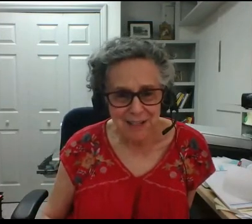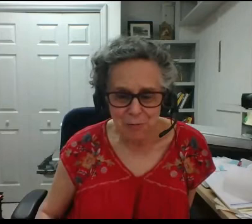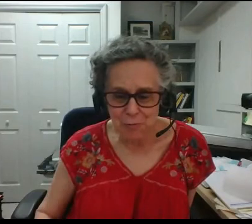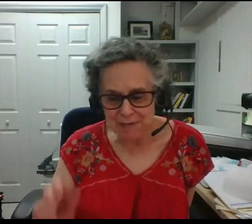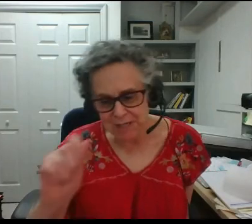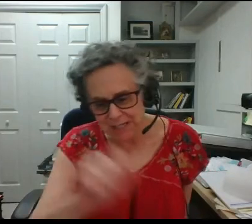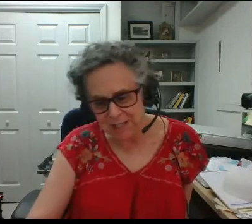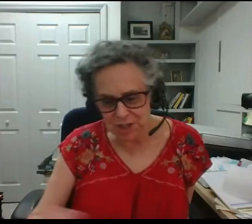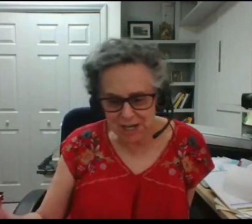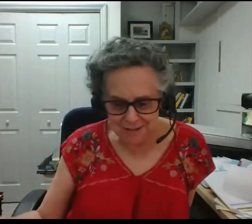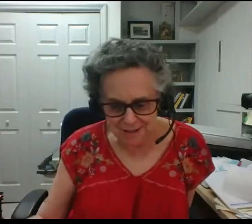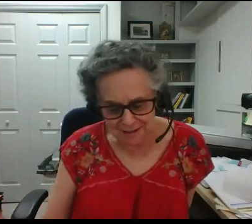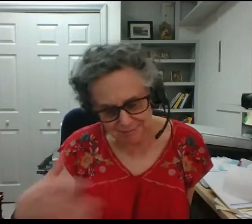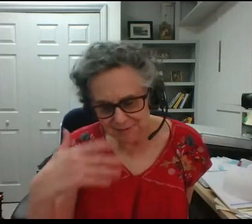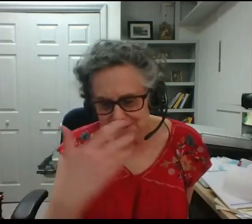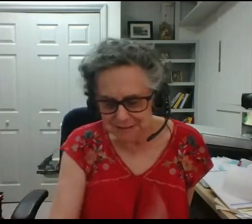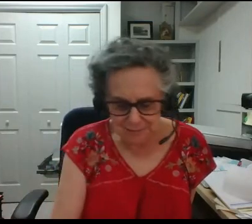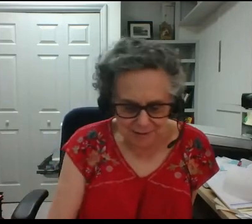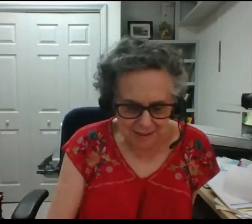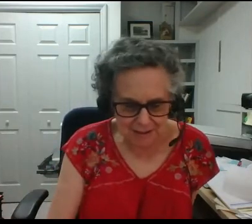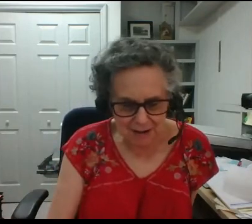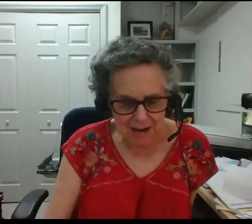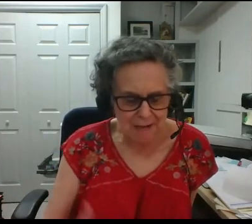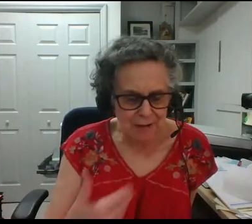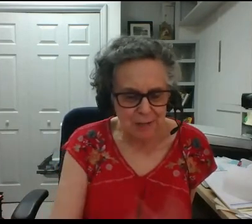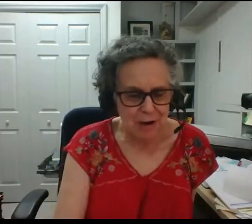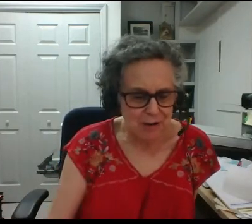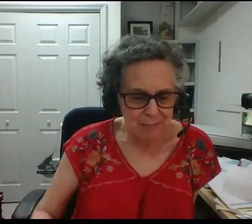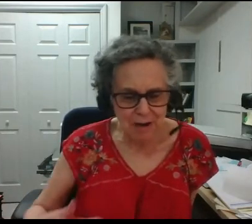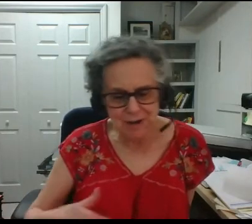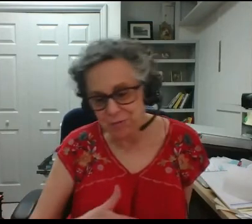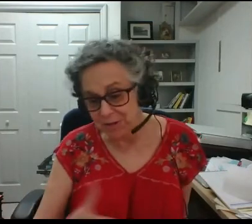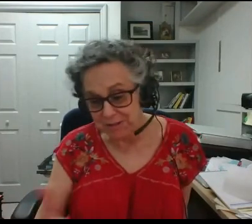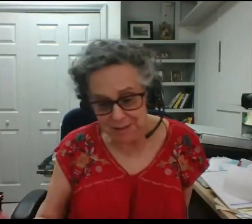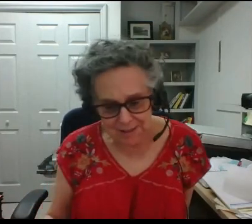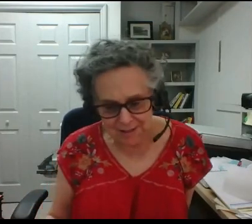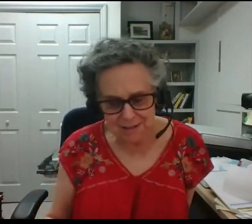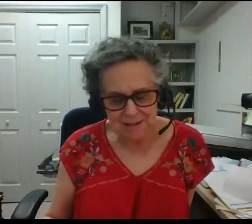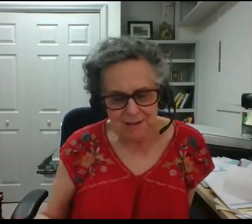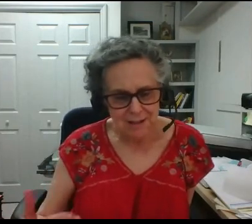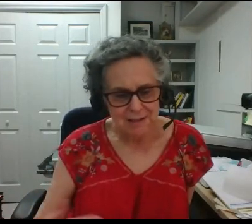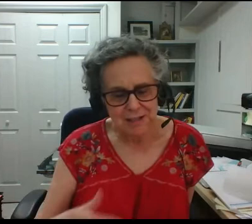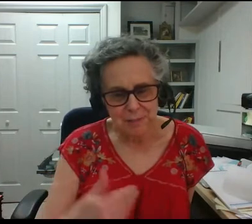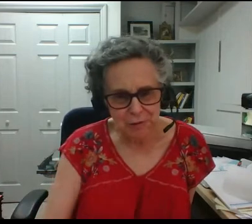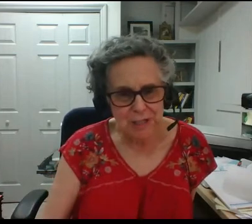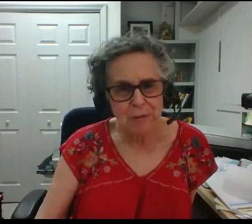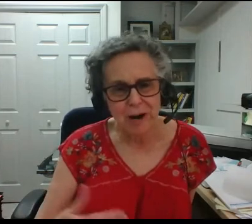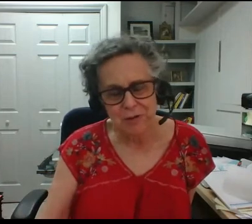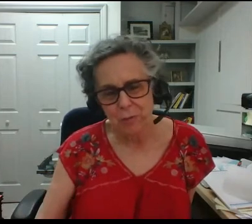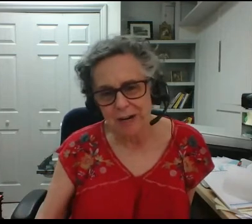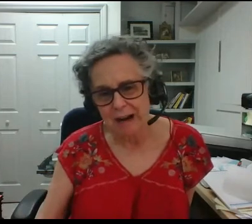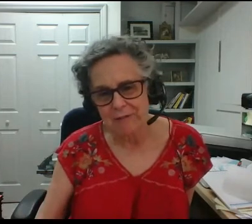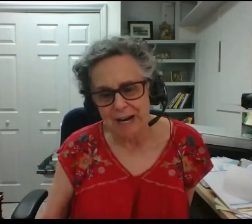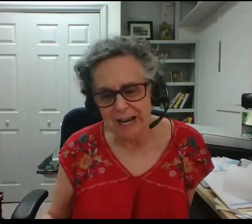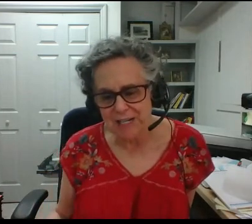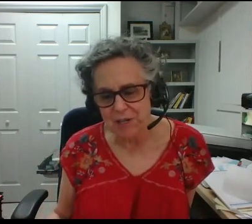check the African American box, or the disability box, or whatever. And